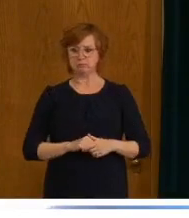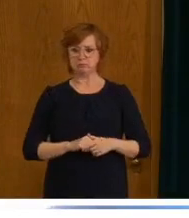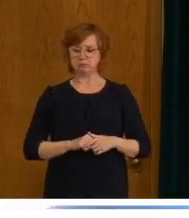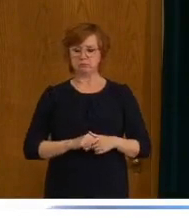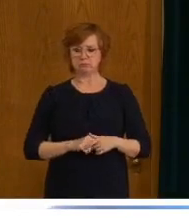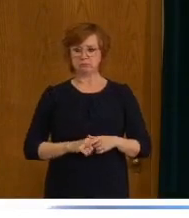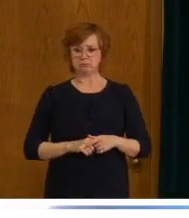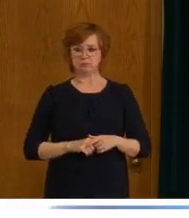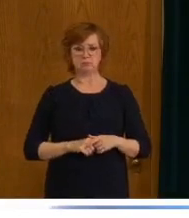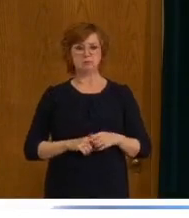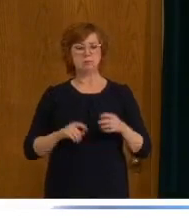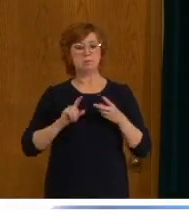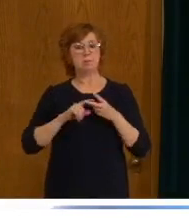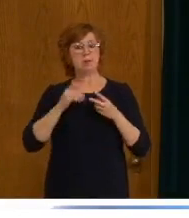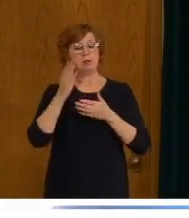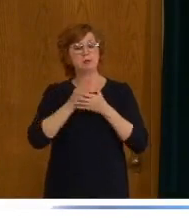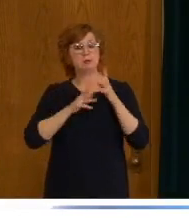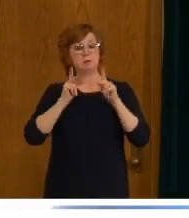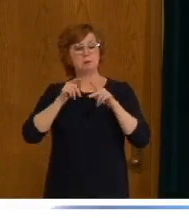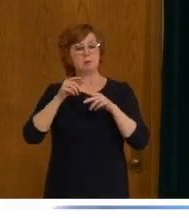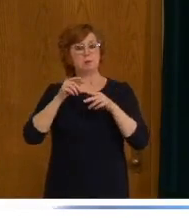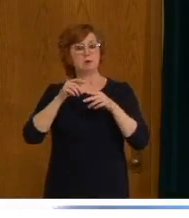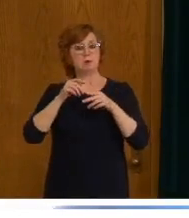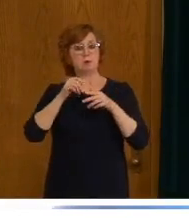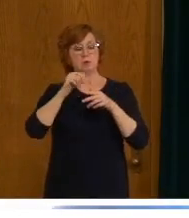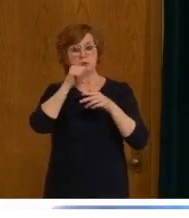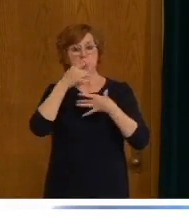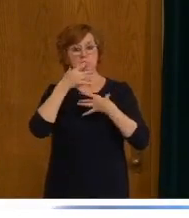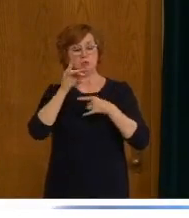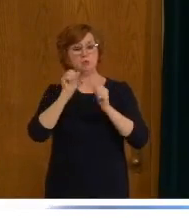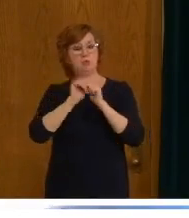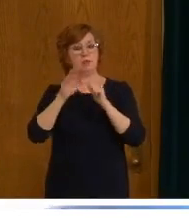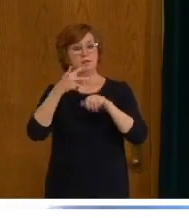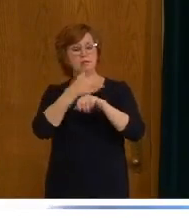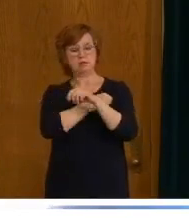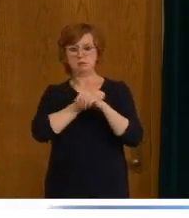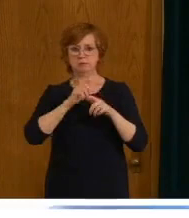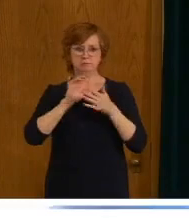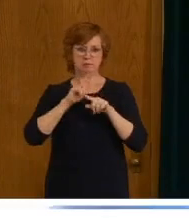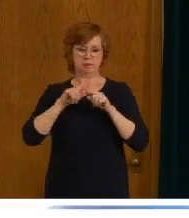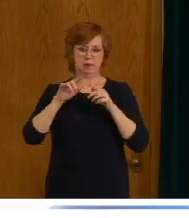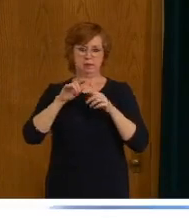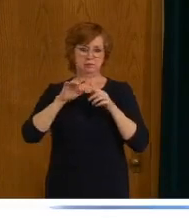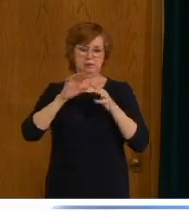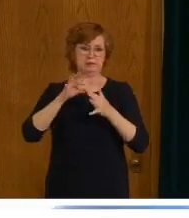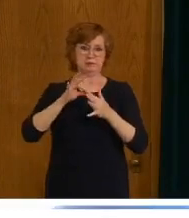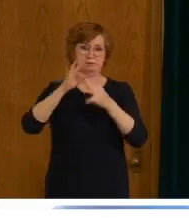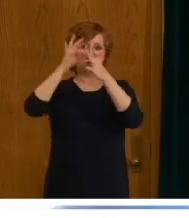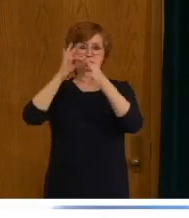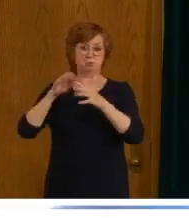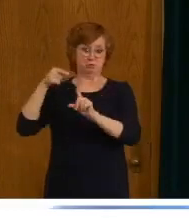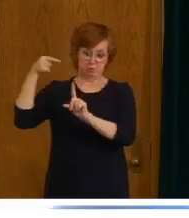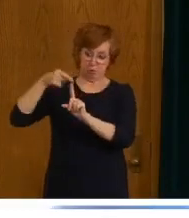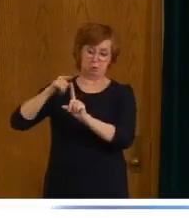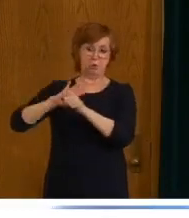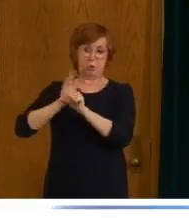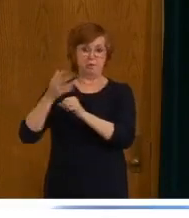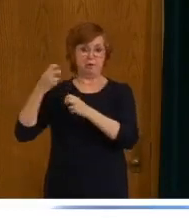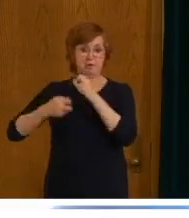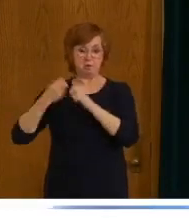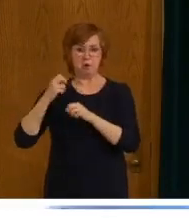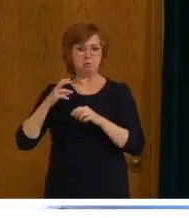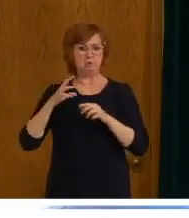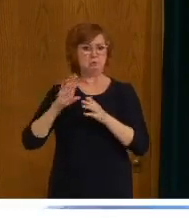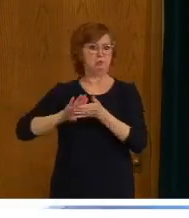It's true for, childhood vaccines, flu vaccines. Some communities throughout the province in far